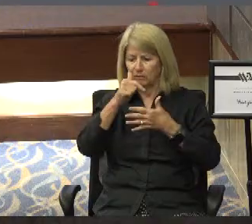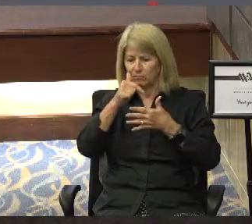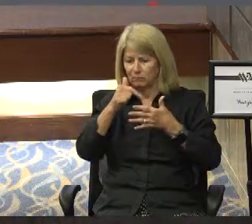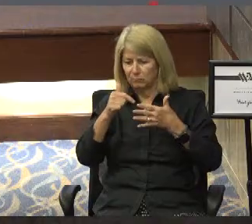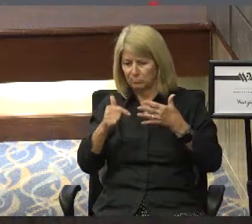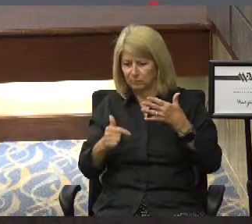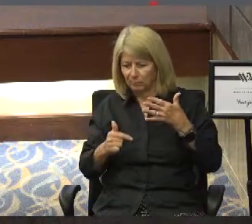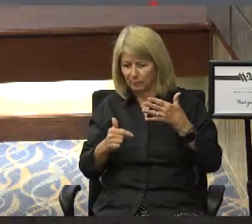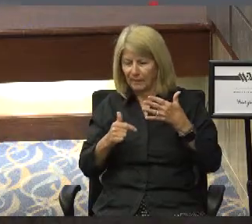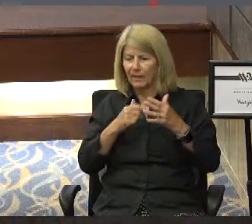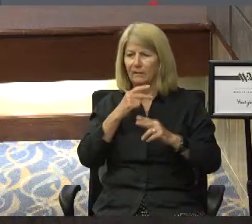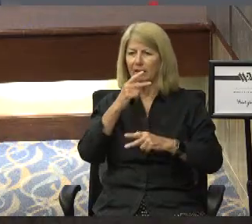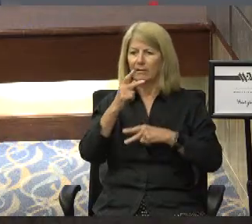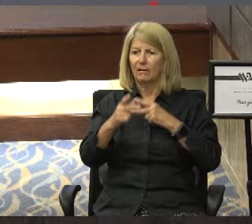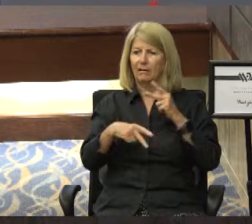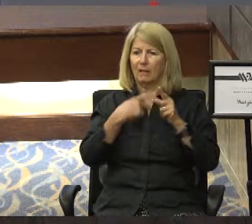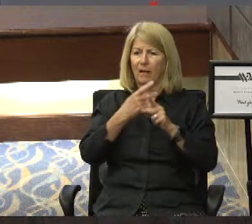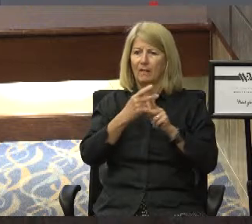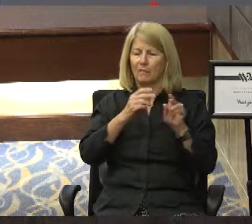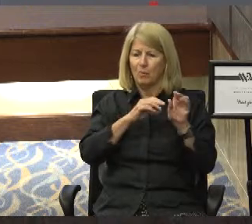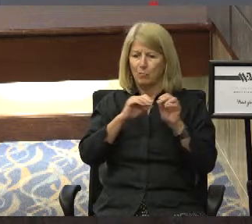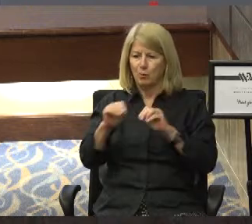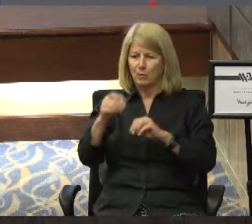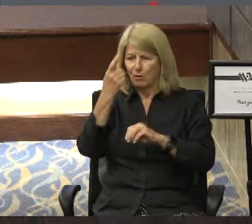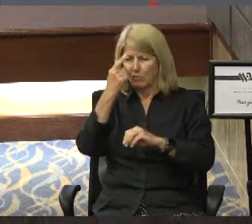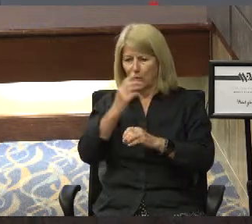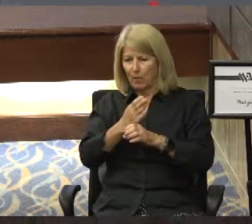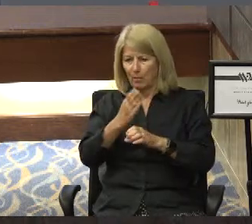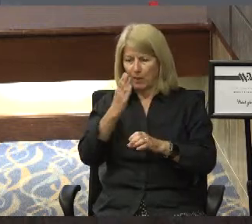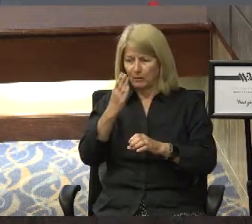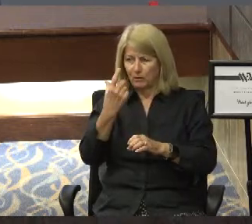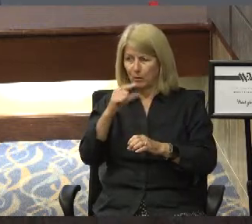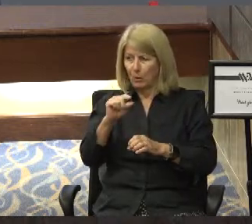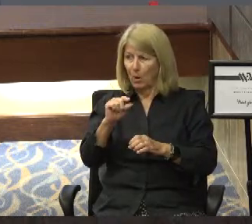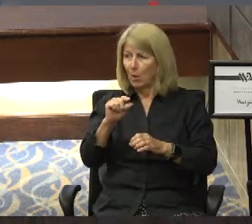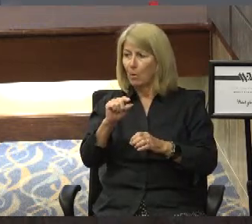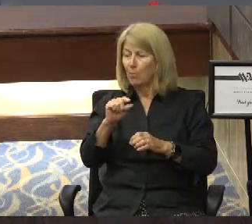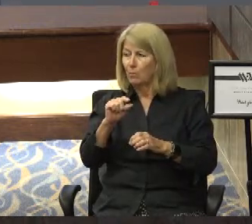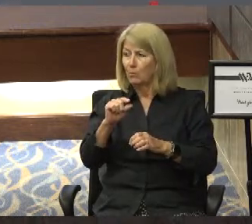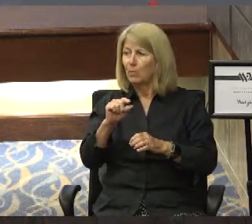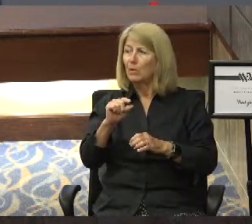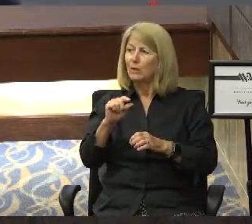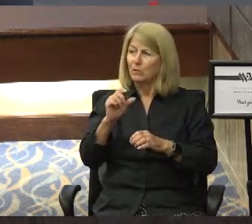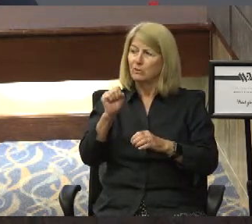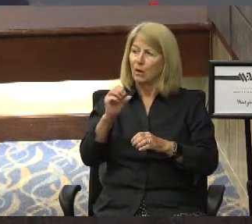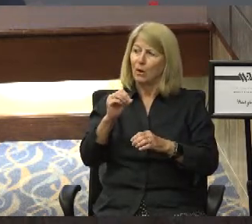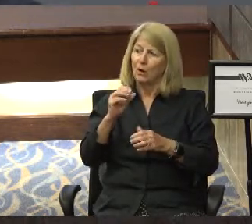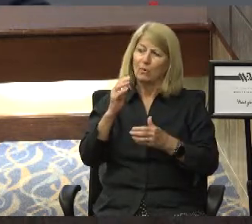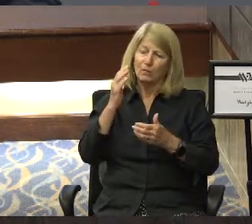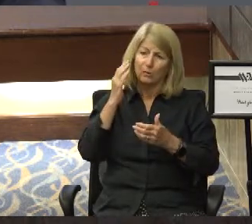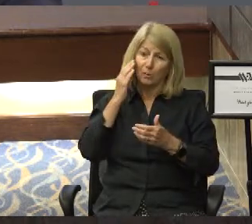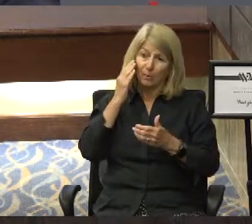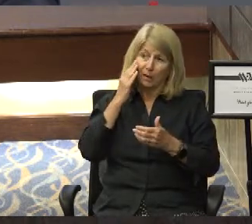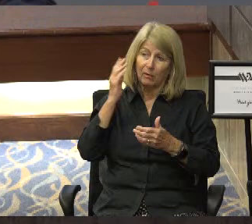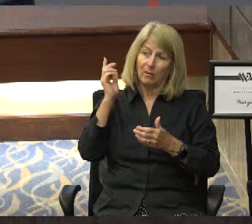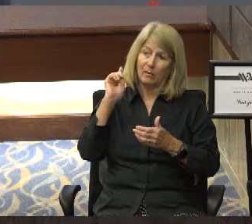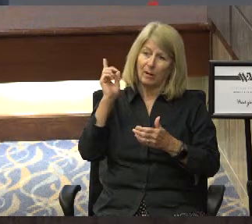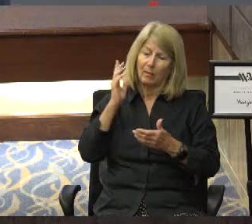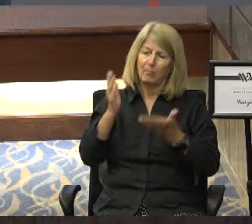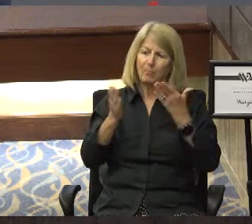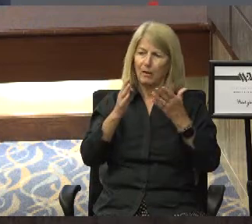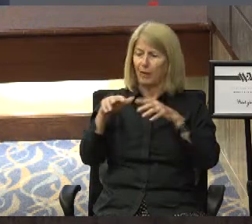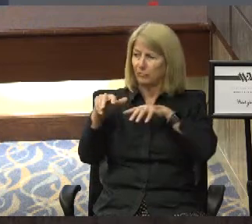type of movement that the bus needs to take. Because as y'all are well aware, and the audience may not be as well aware as the